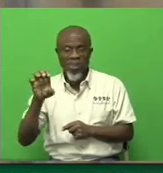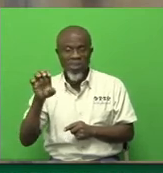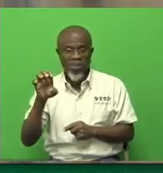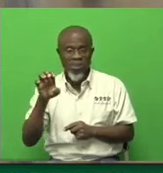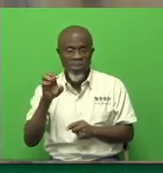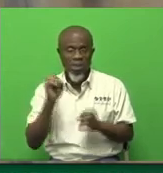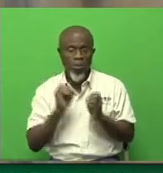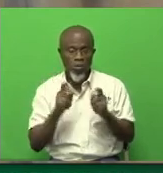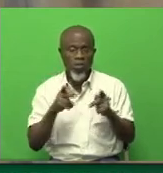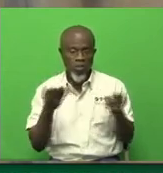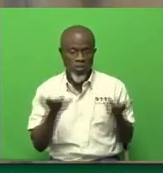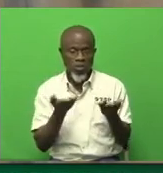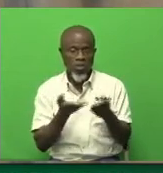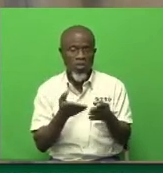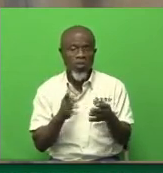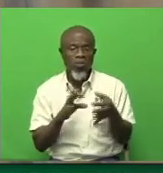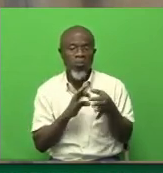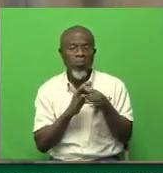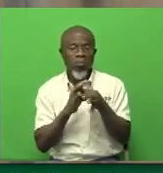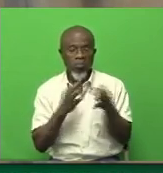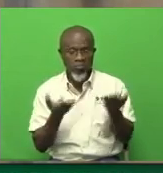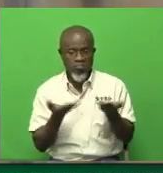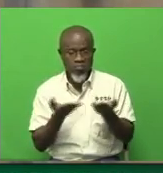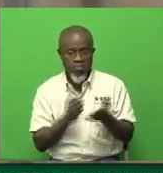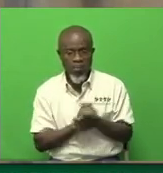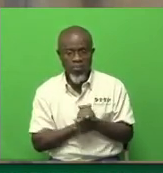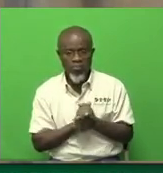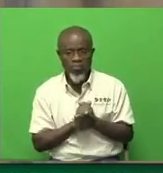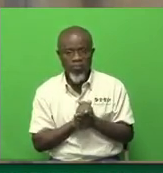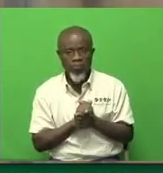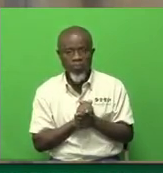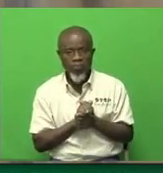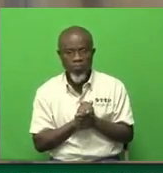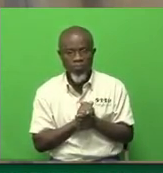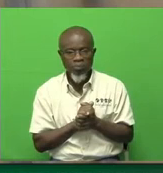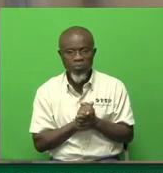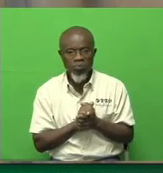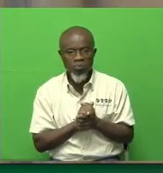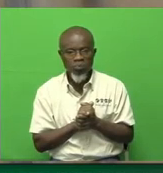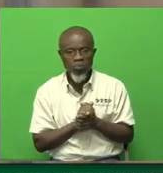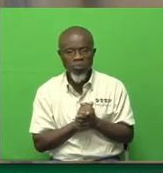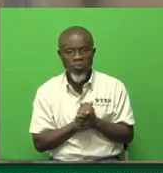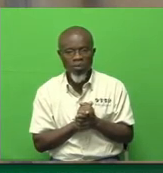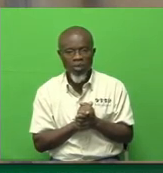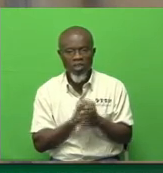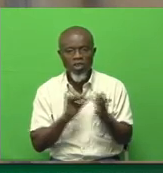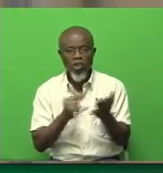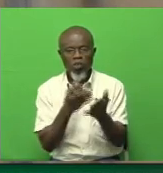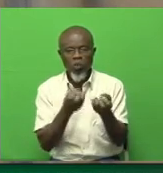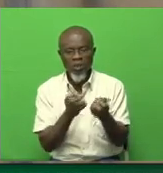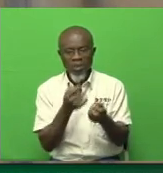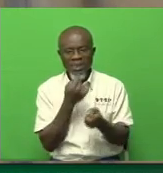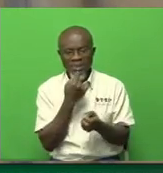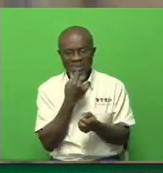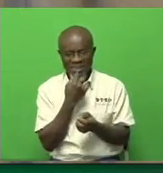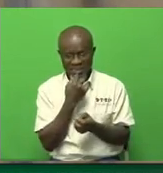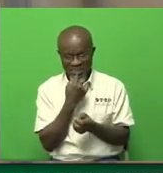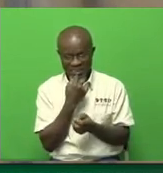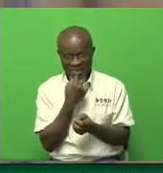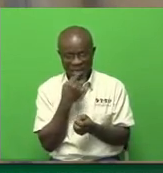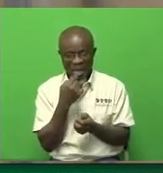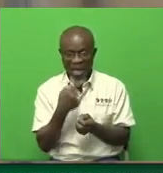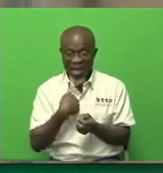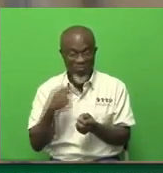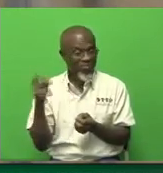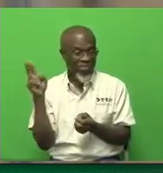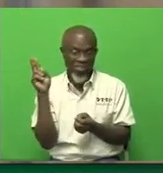directly into my contribution without reference the last contributor but just to say that I have never